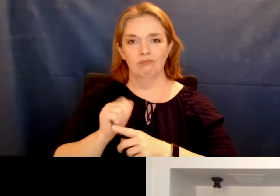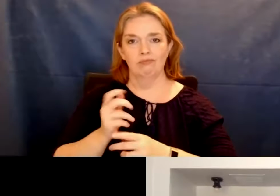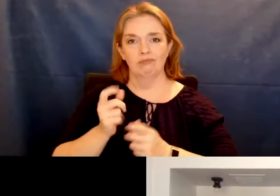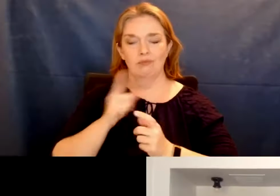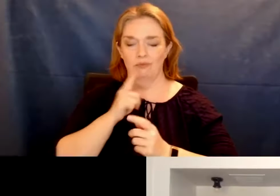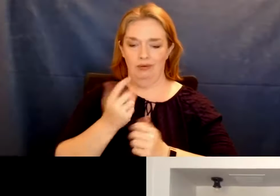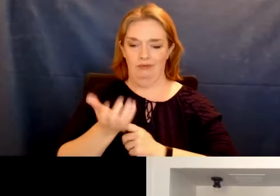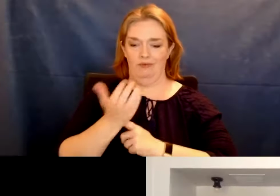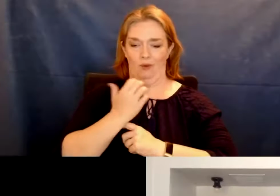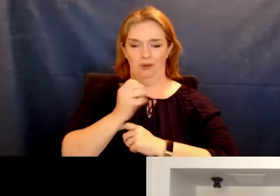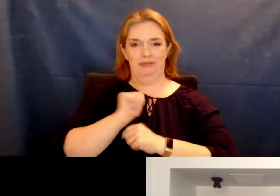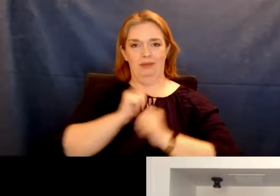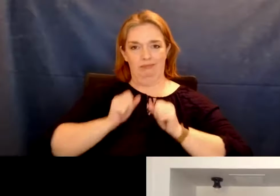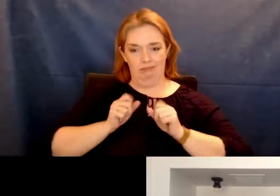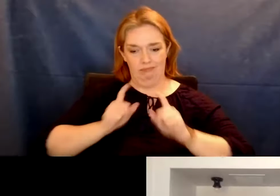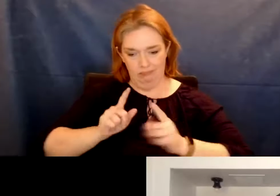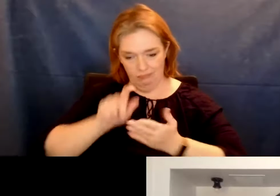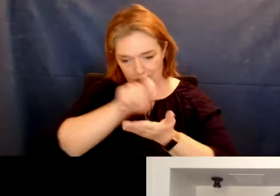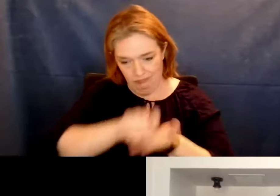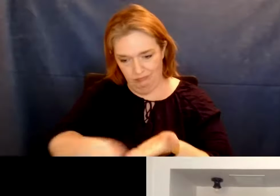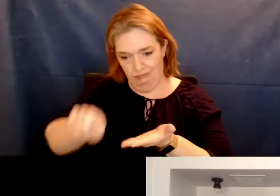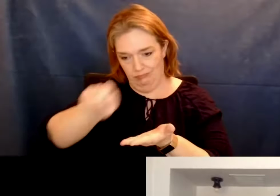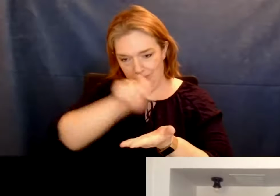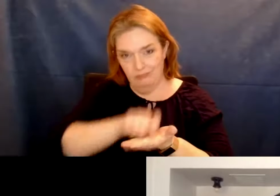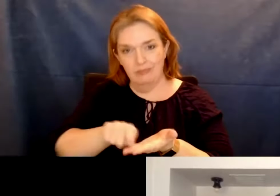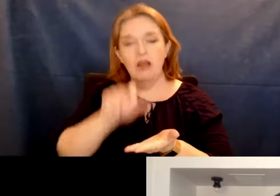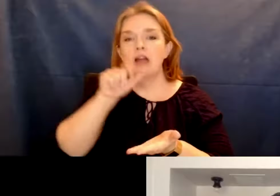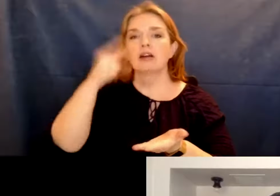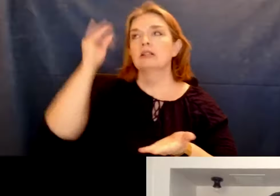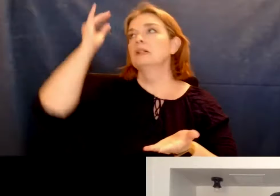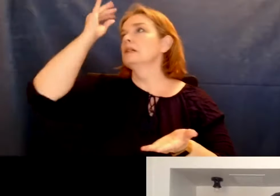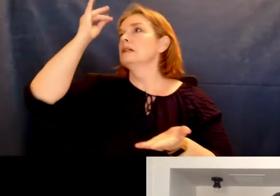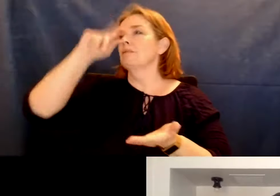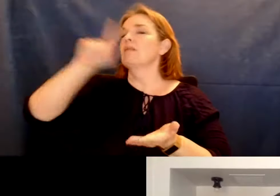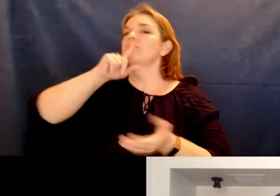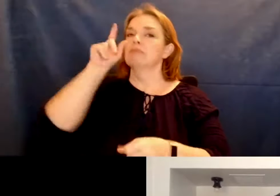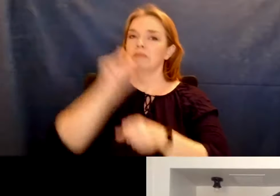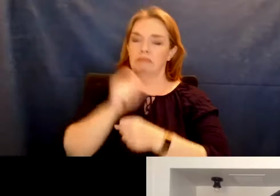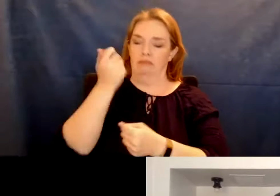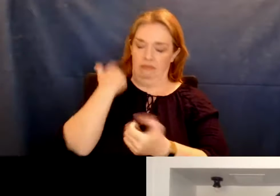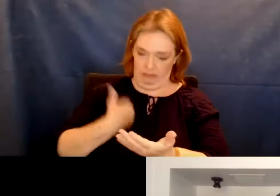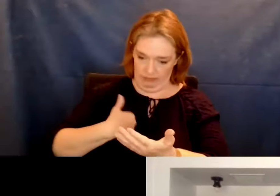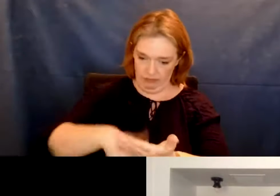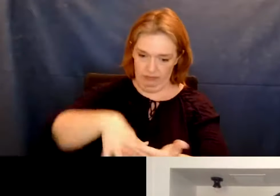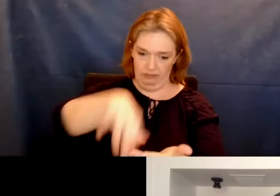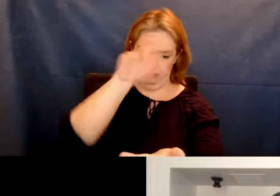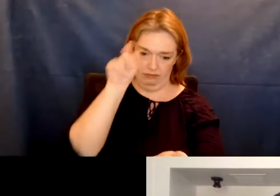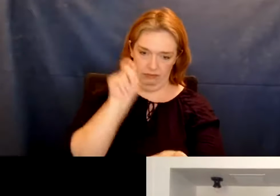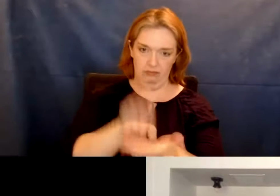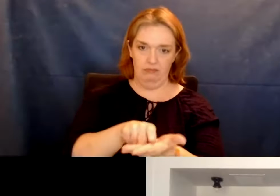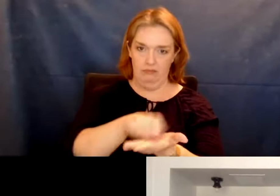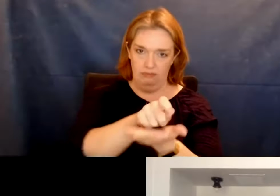writing, get myself to putting words on the page. And so in that